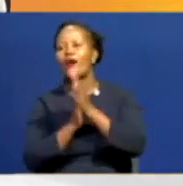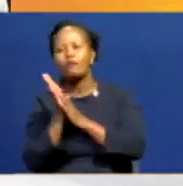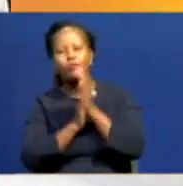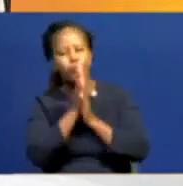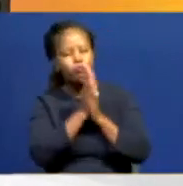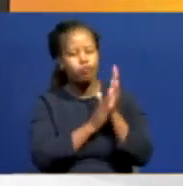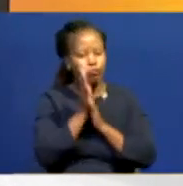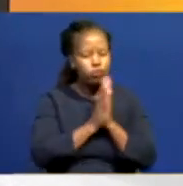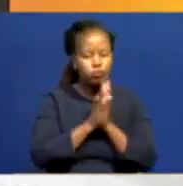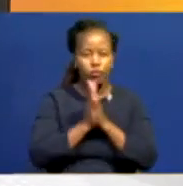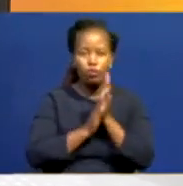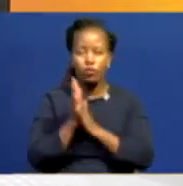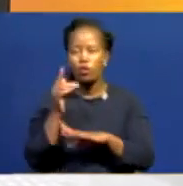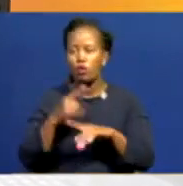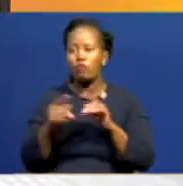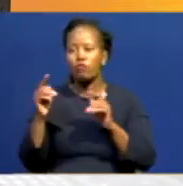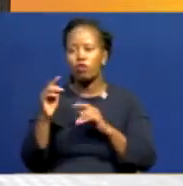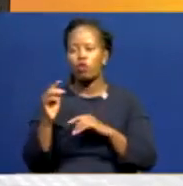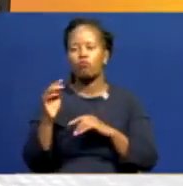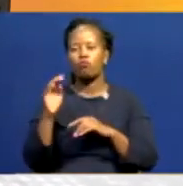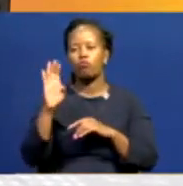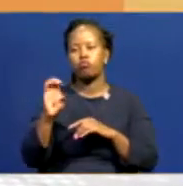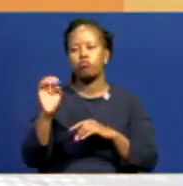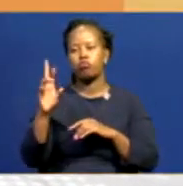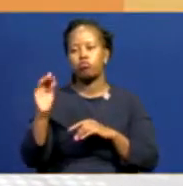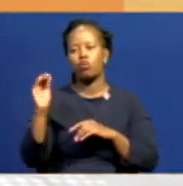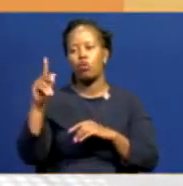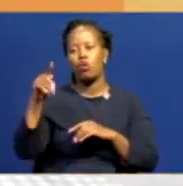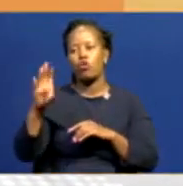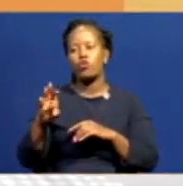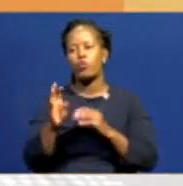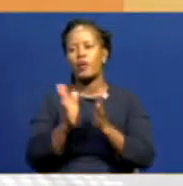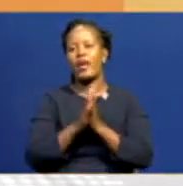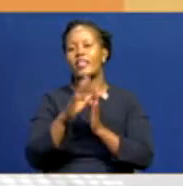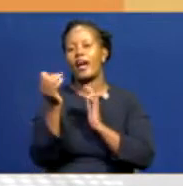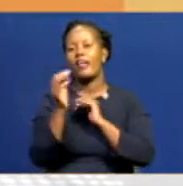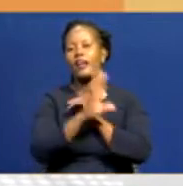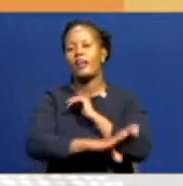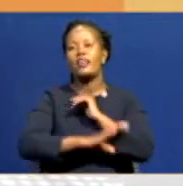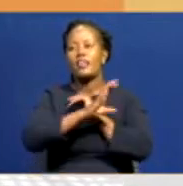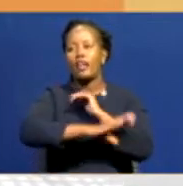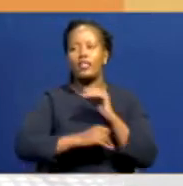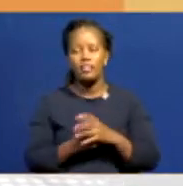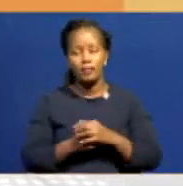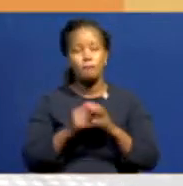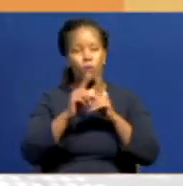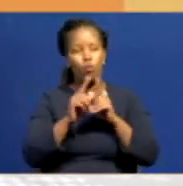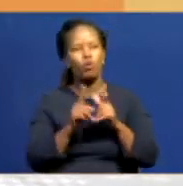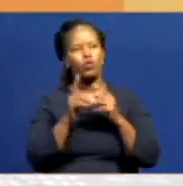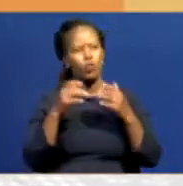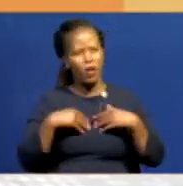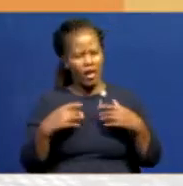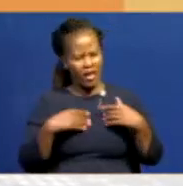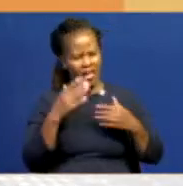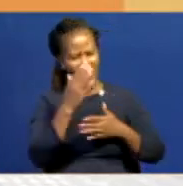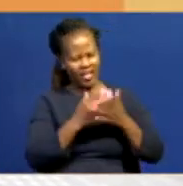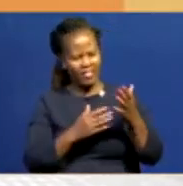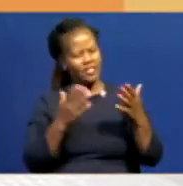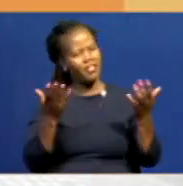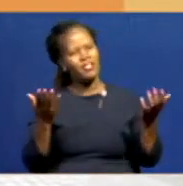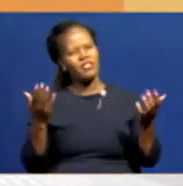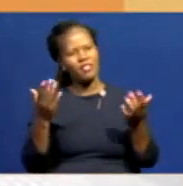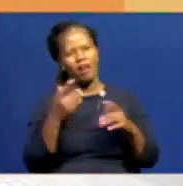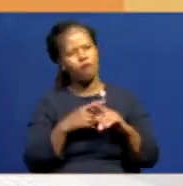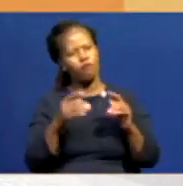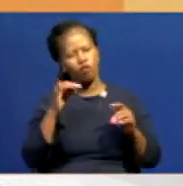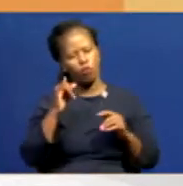other countries. Yeah, and talking about the youngsters, we also saw one in the Ivory Coast team, the Konate. Exactly. Right? Konate, yeah, you know, exactly. What are